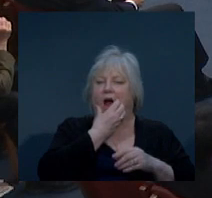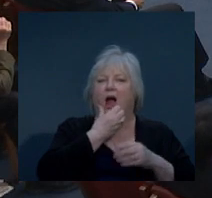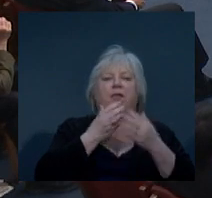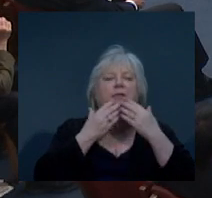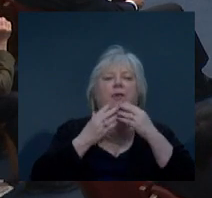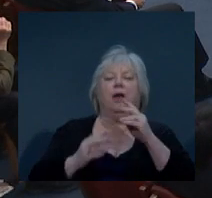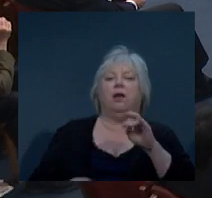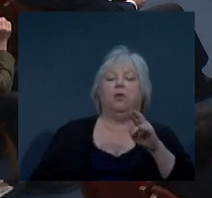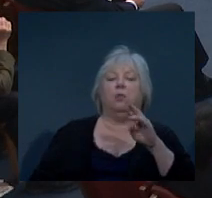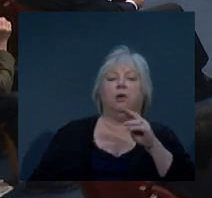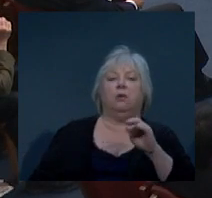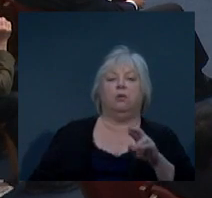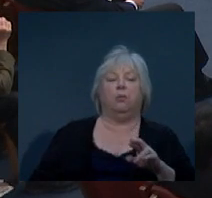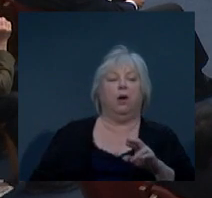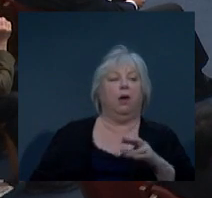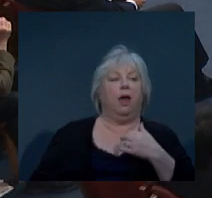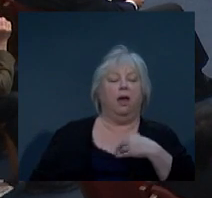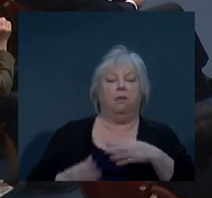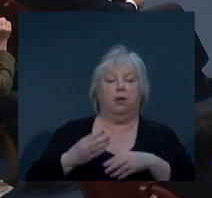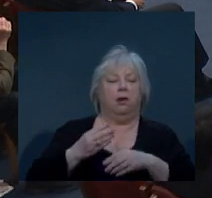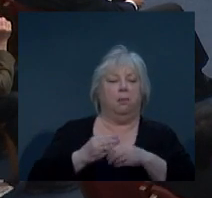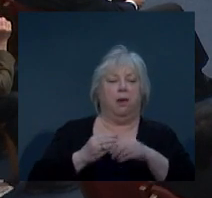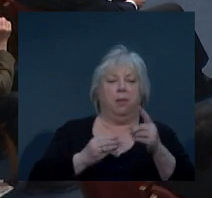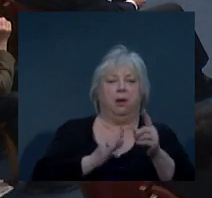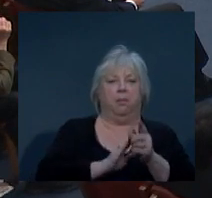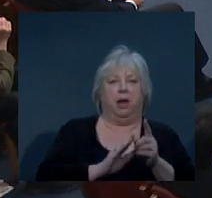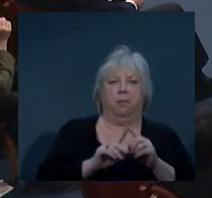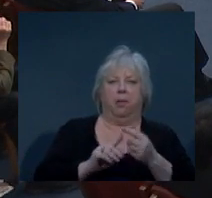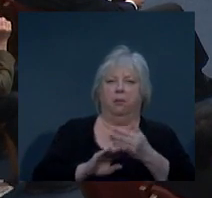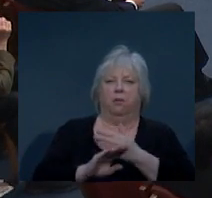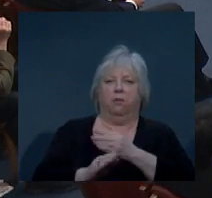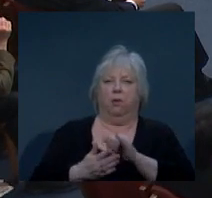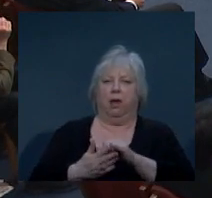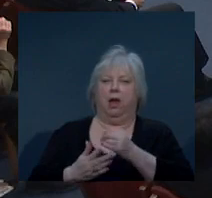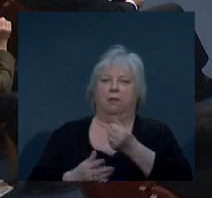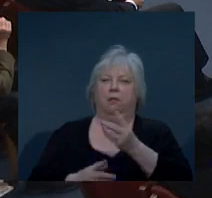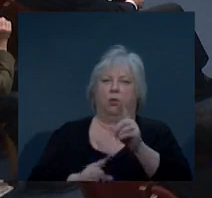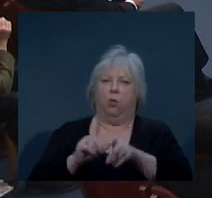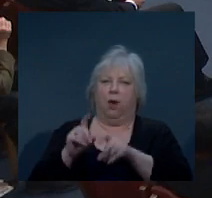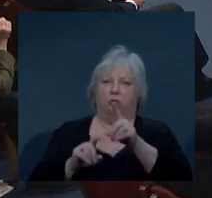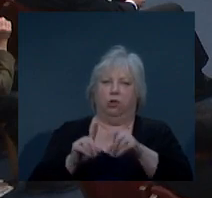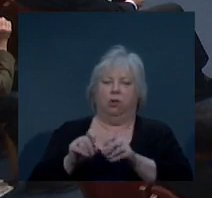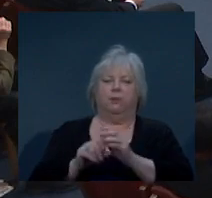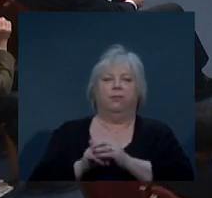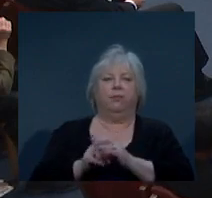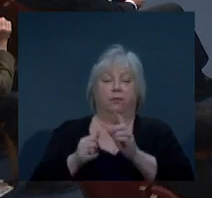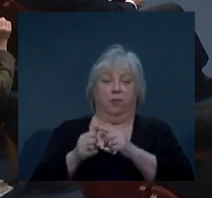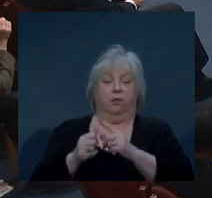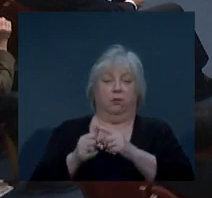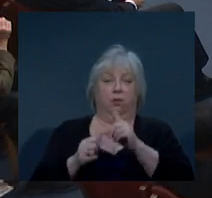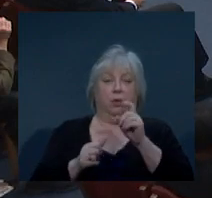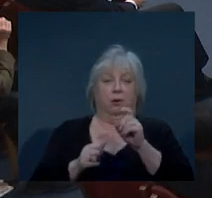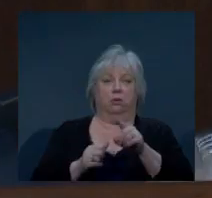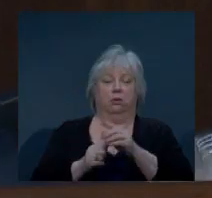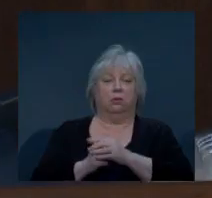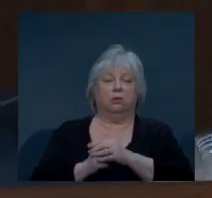Thank you, Mr. Mayor. I have an amendment in a minute, but I've got a couple of questions that I'd like to ask first, and one would be to